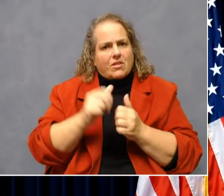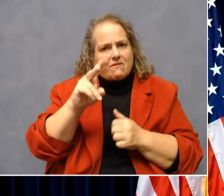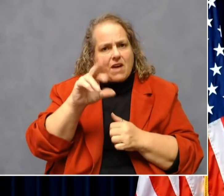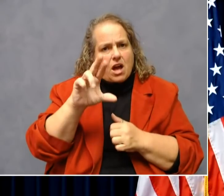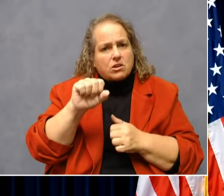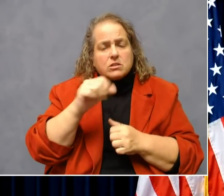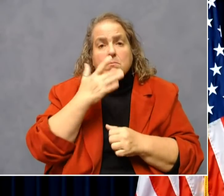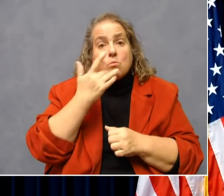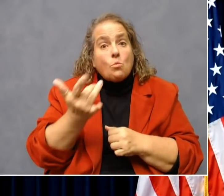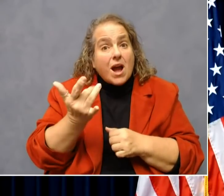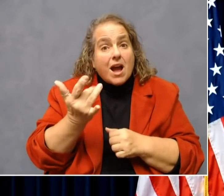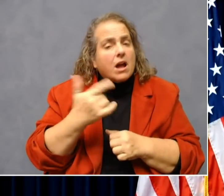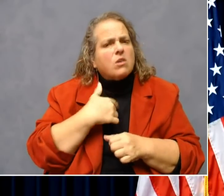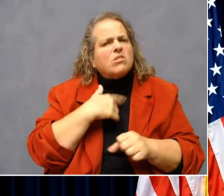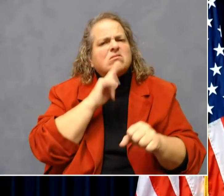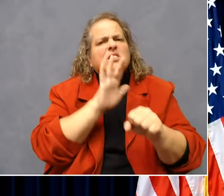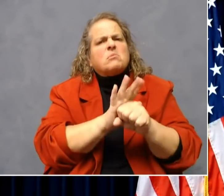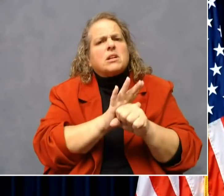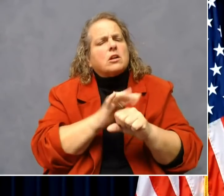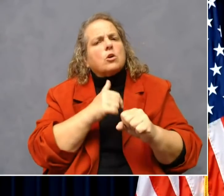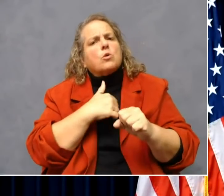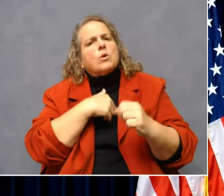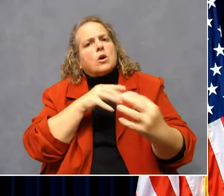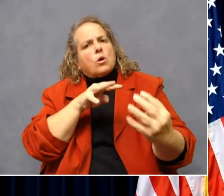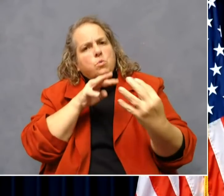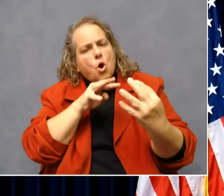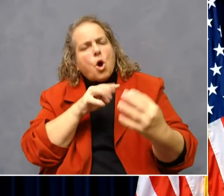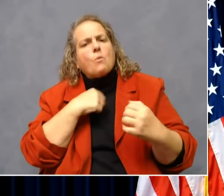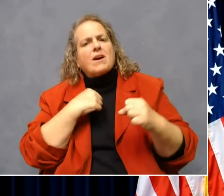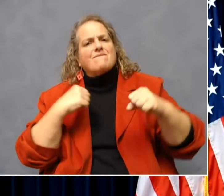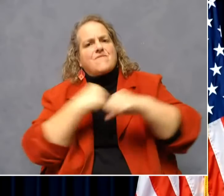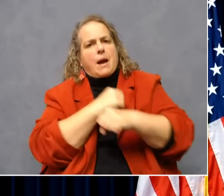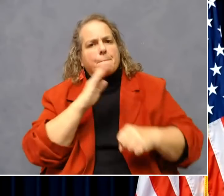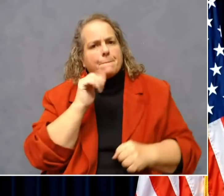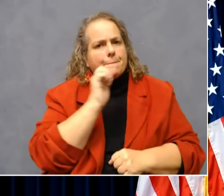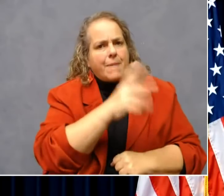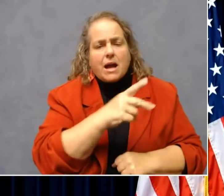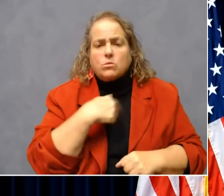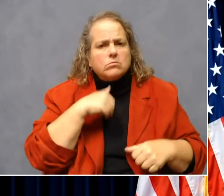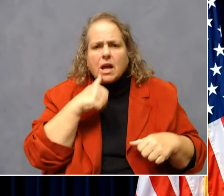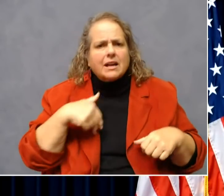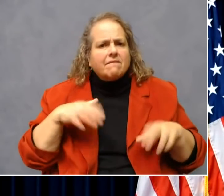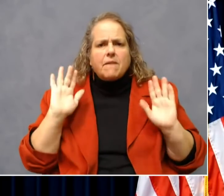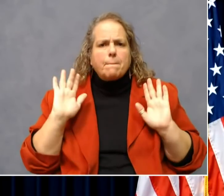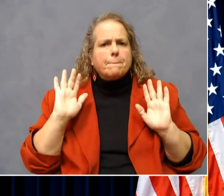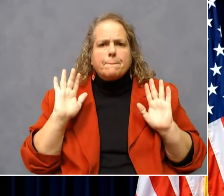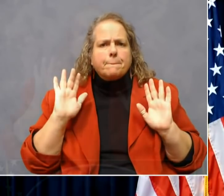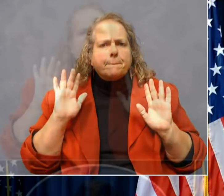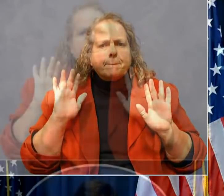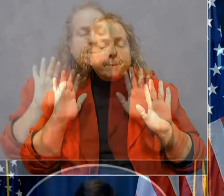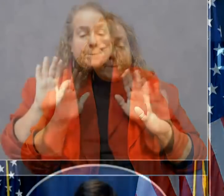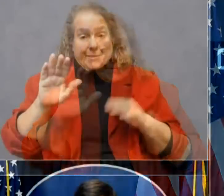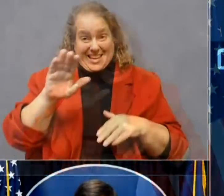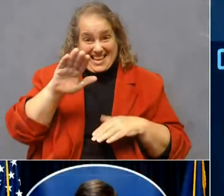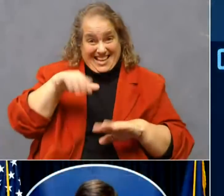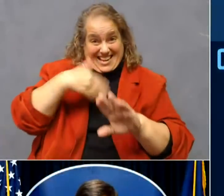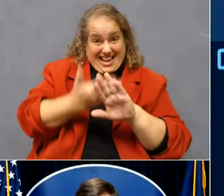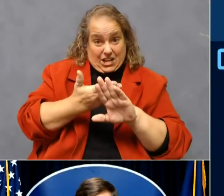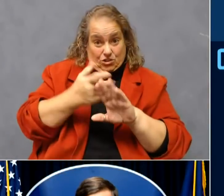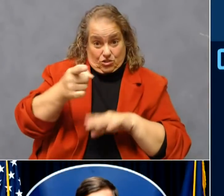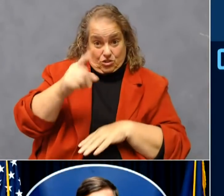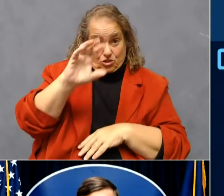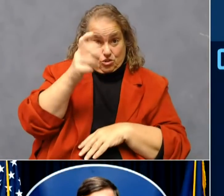to not accepting avoidable loss. So this next chart just gives you a little bit of comparison between